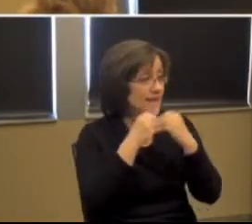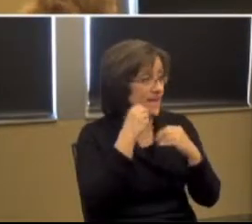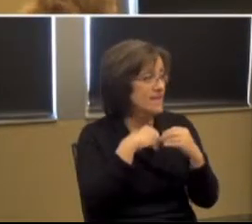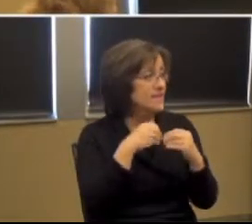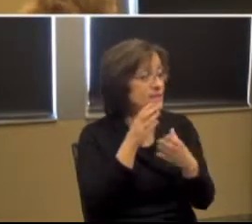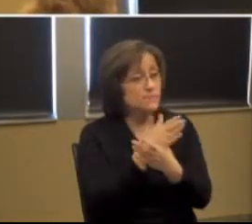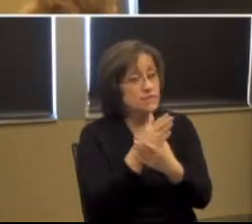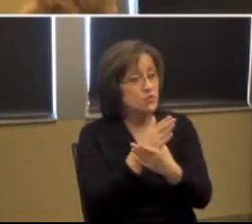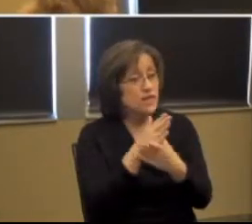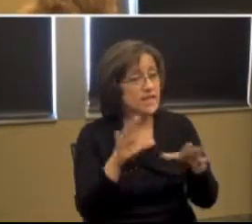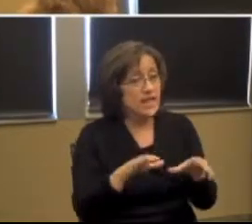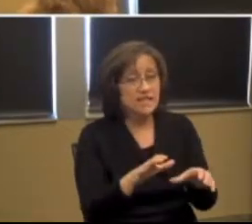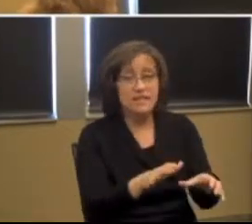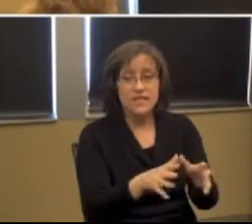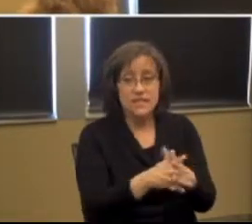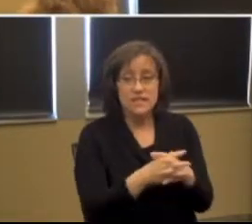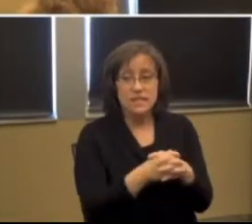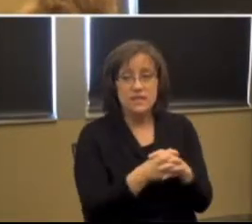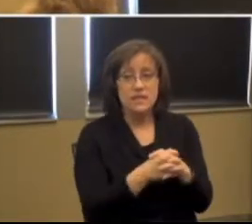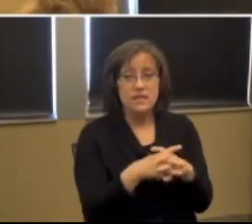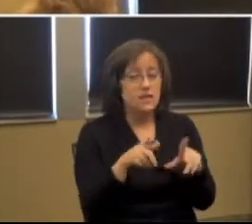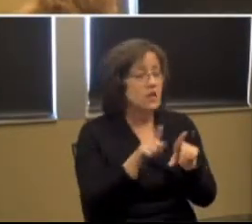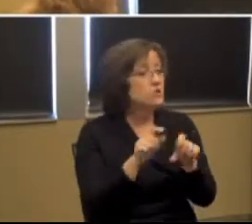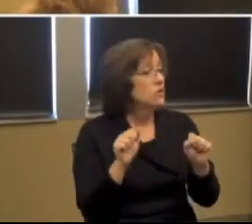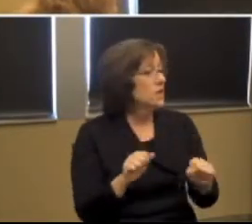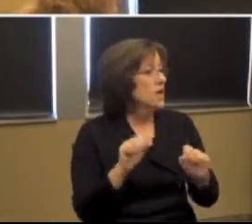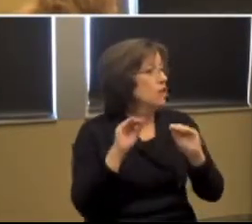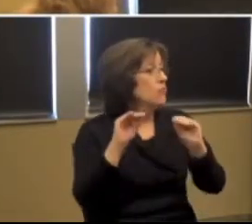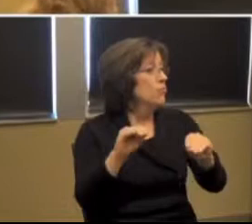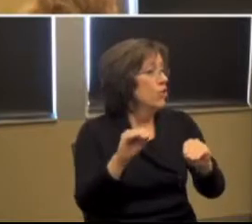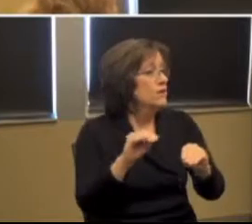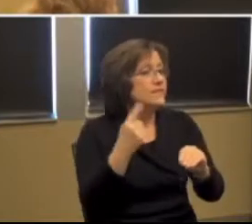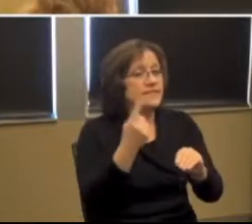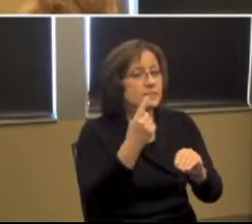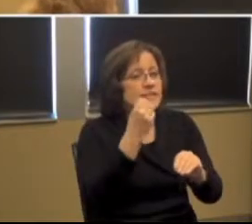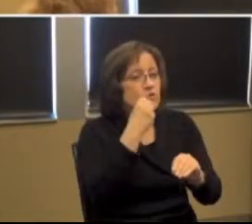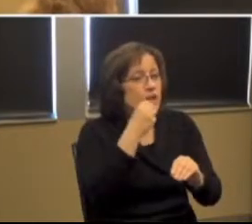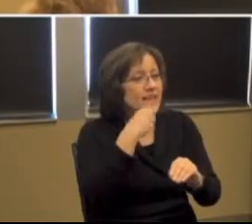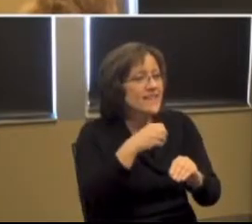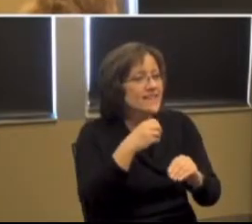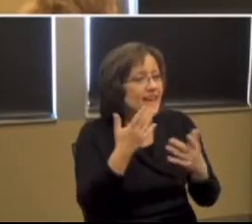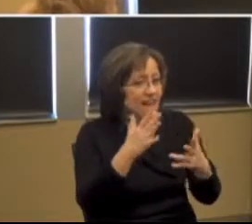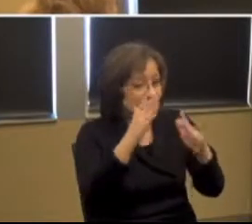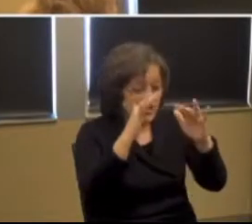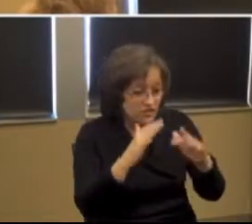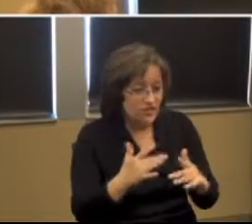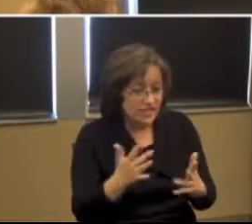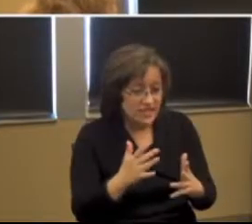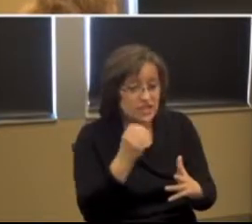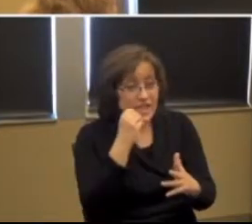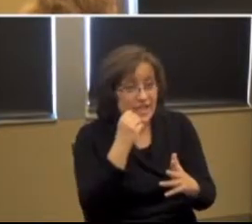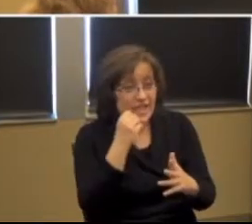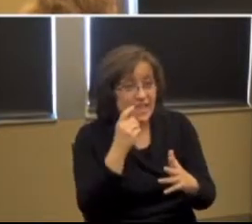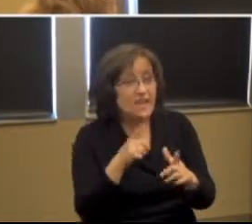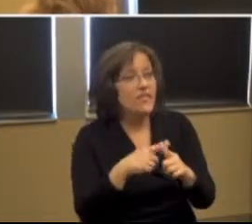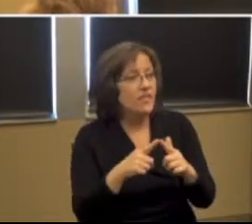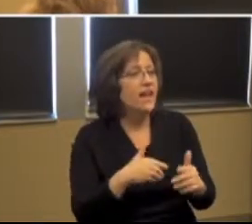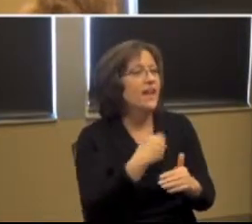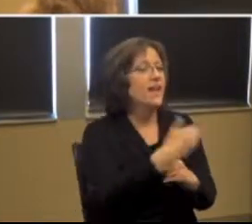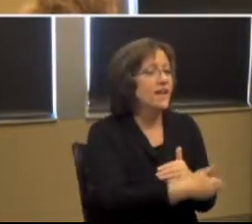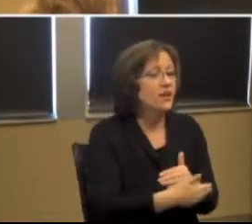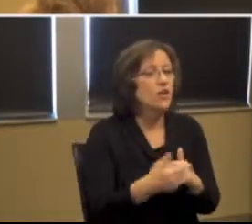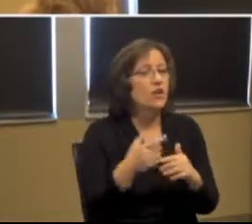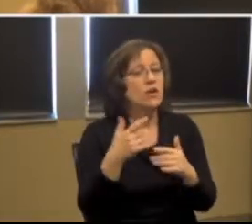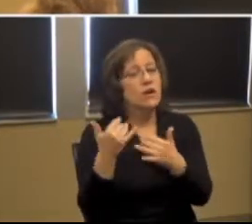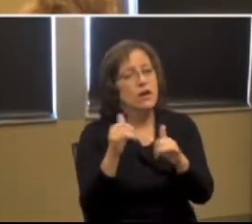between activities. Maybe. We can also put an edible reinforcer, or if it's a little toy, sometimes it's hard